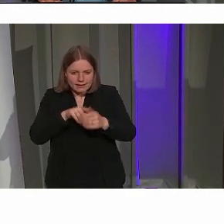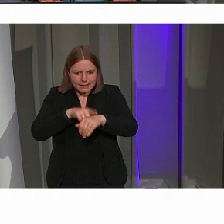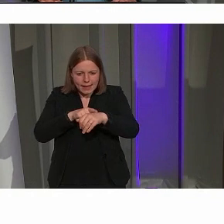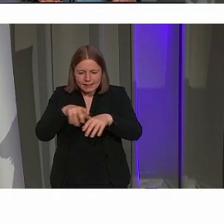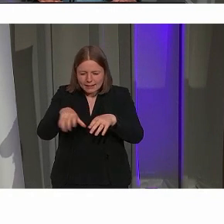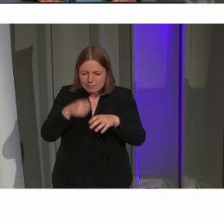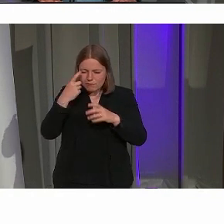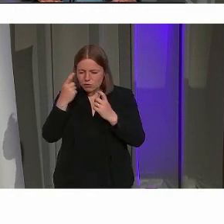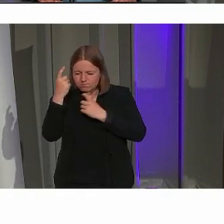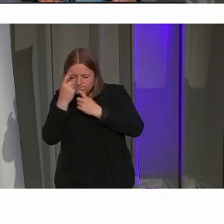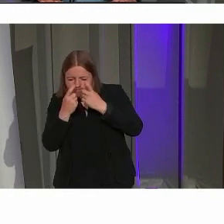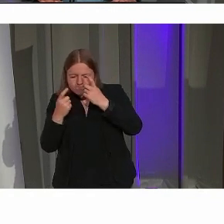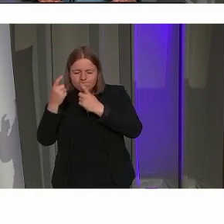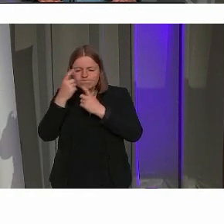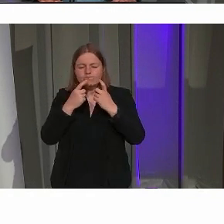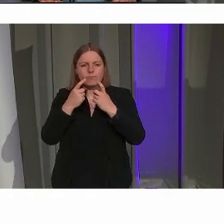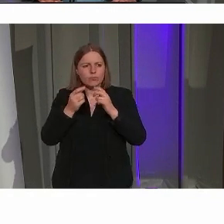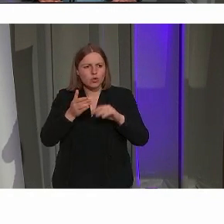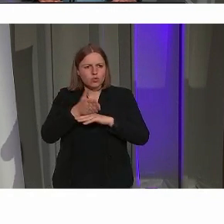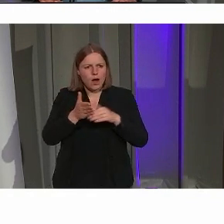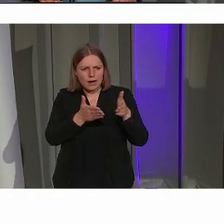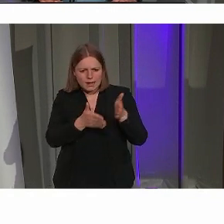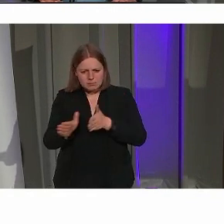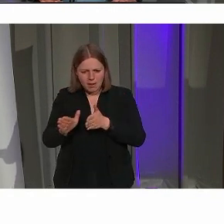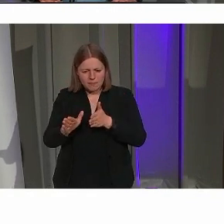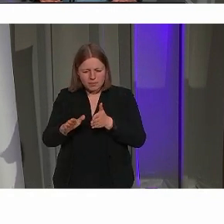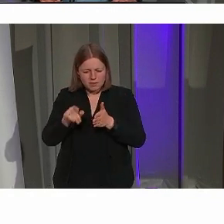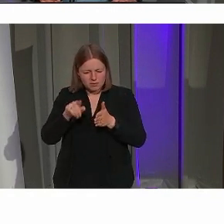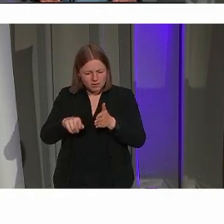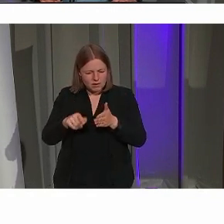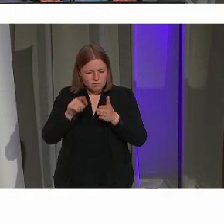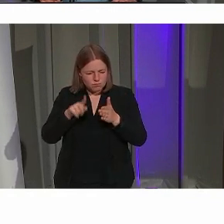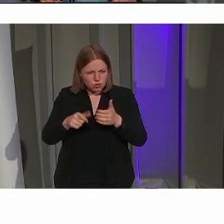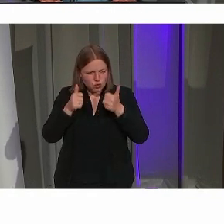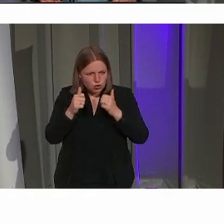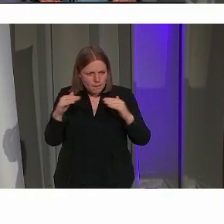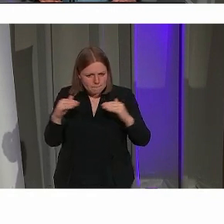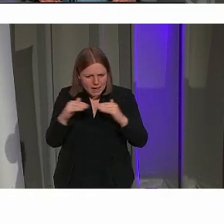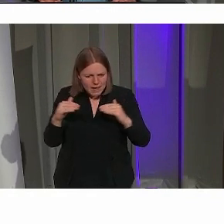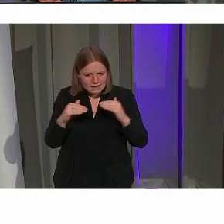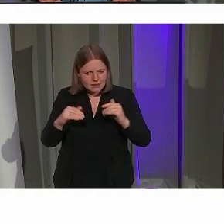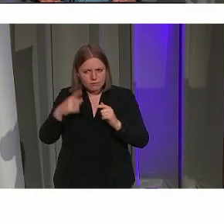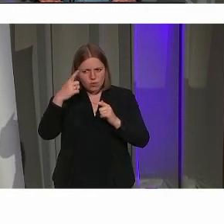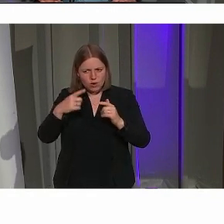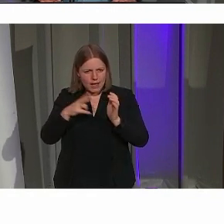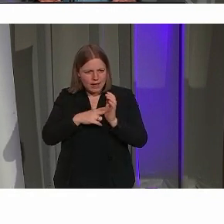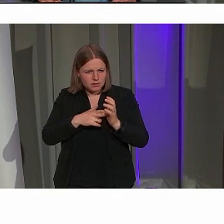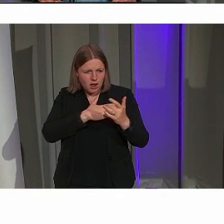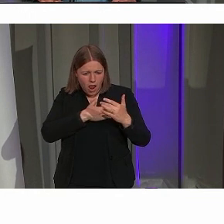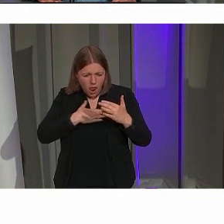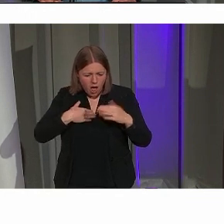we really took our time. The accessibility plan needed to be a